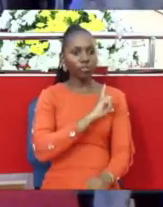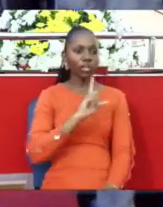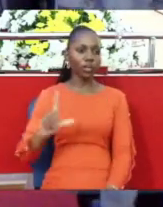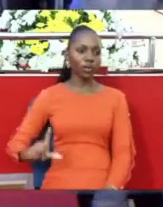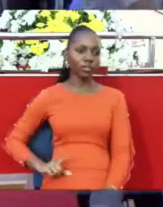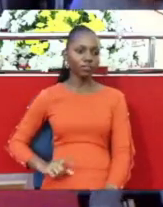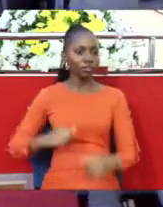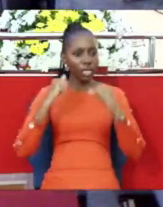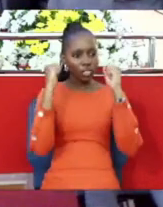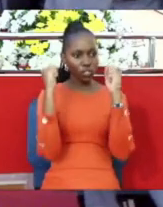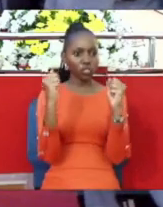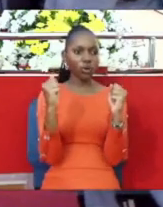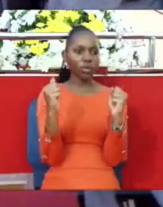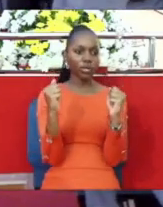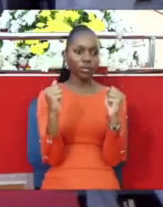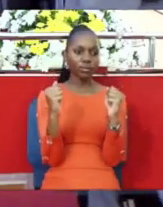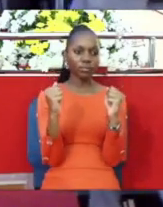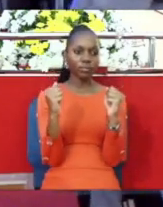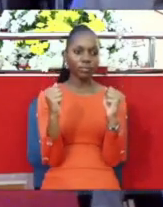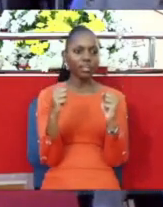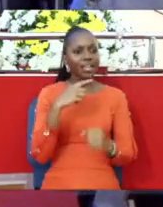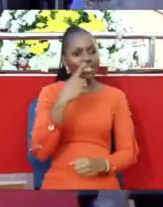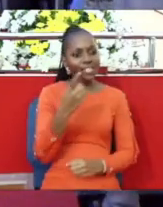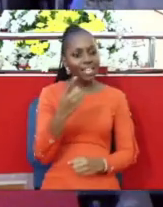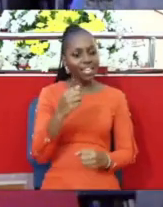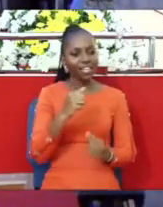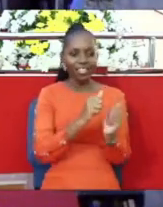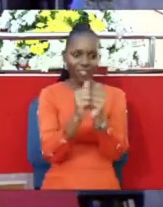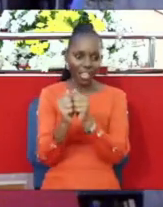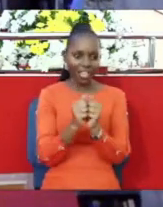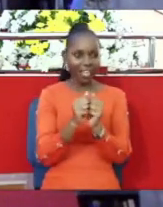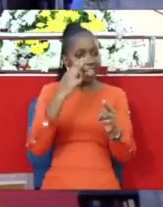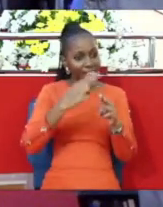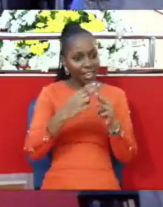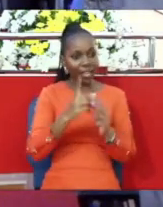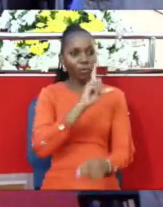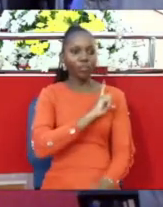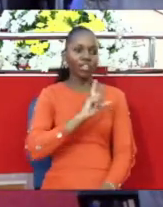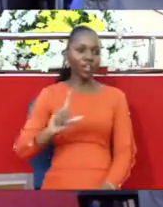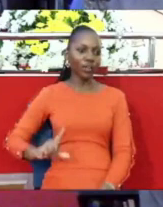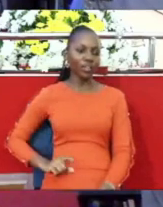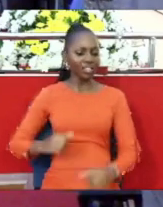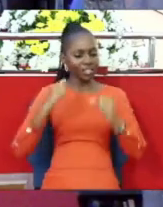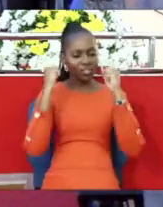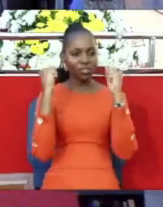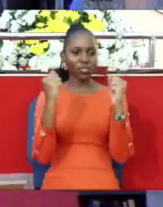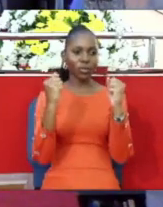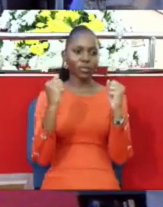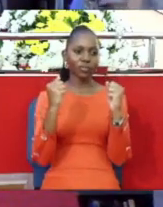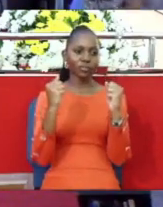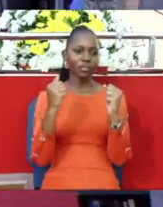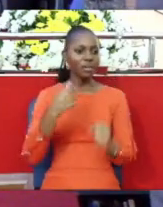Is the strong tower. Let's say like we mean it. The name of the Lord is the strong tower. I